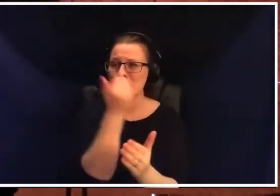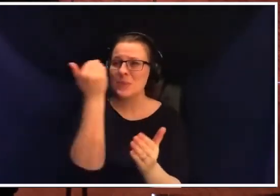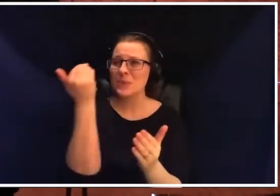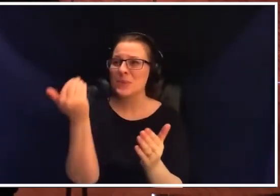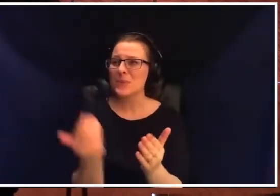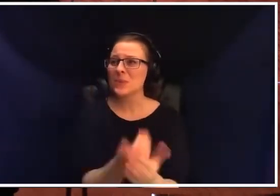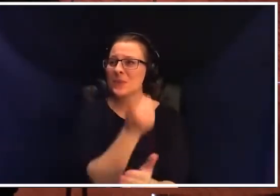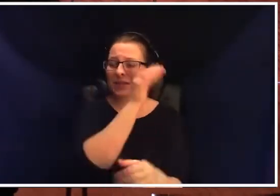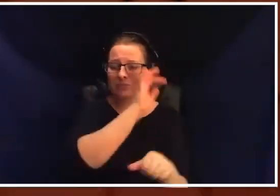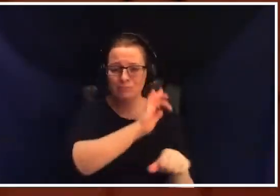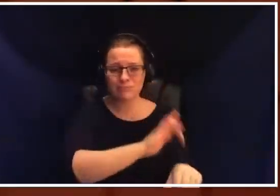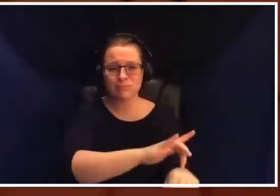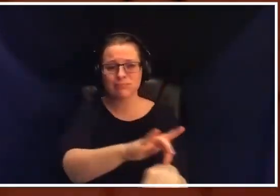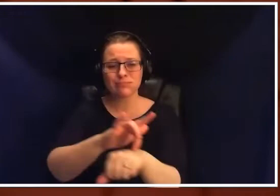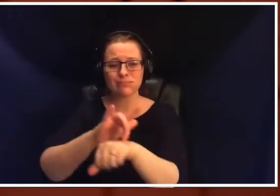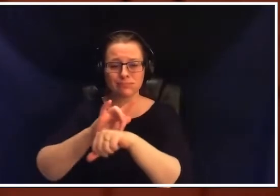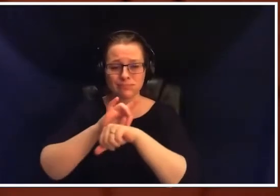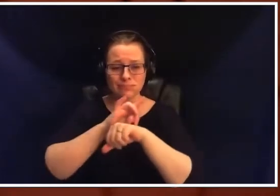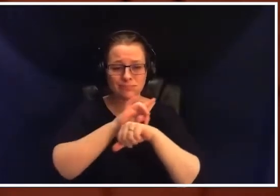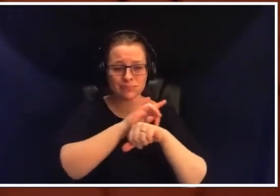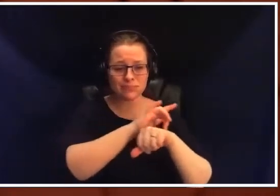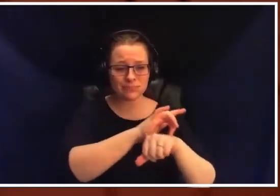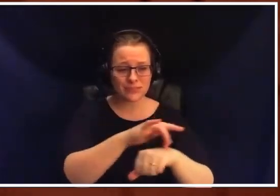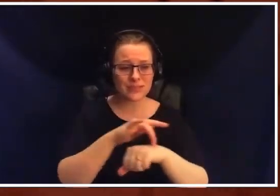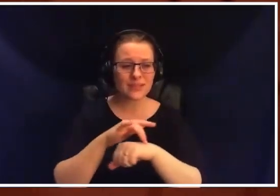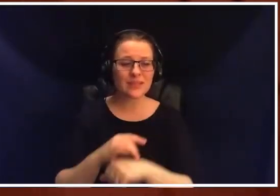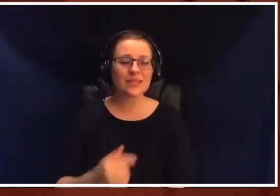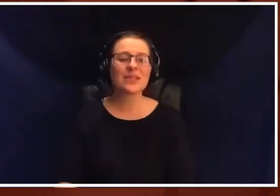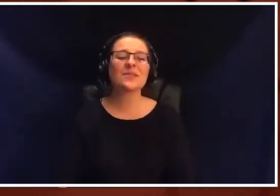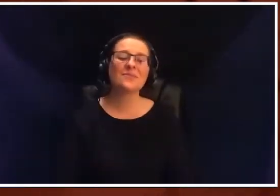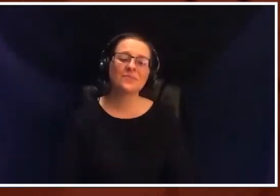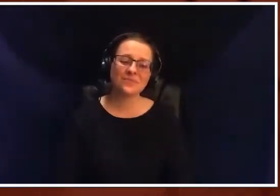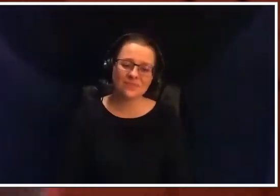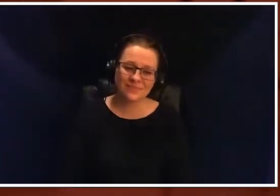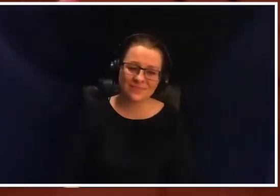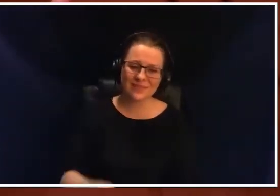before. Or know what made it so